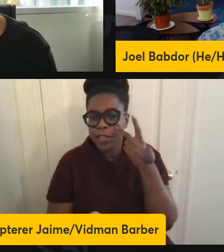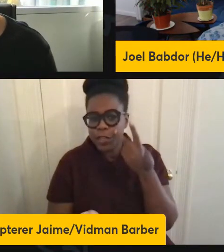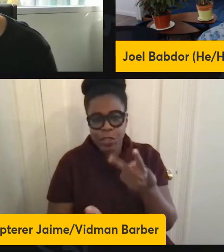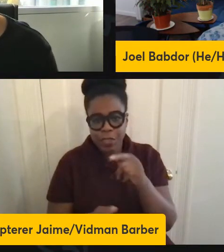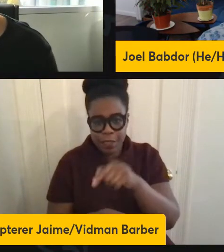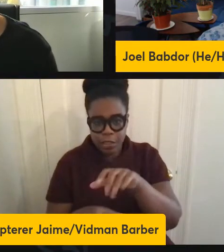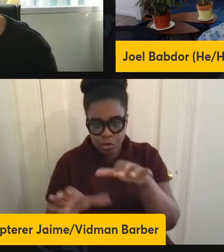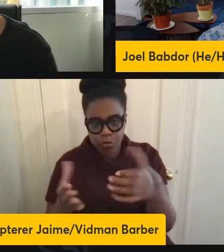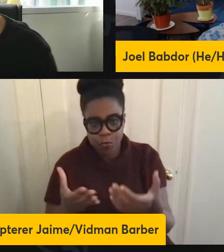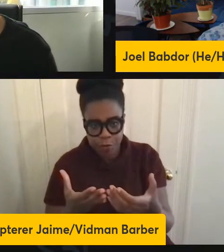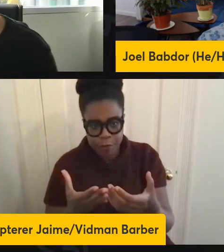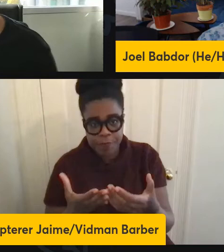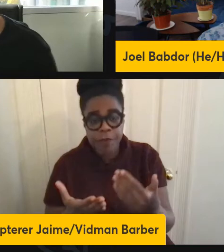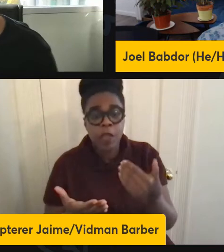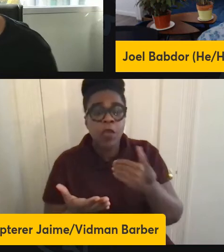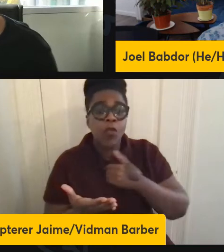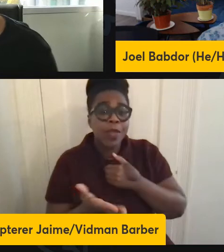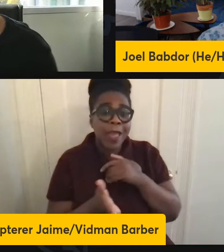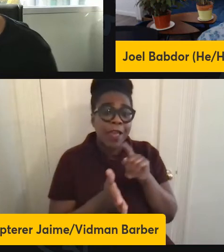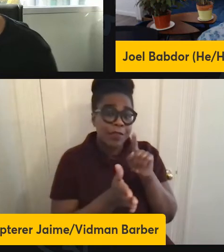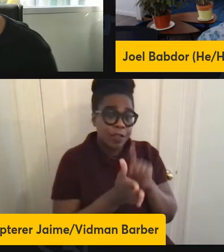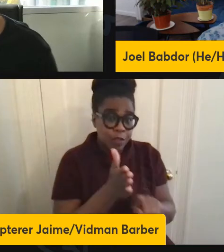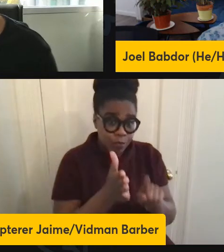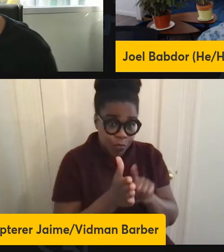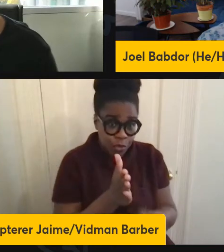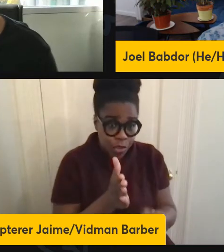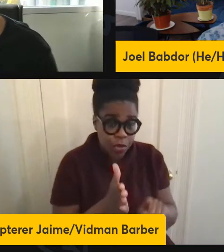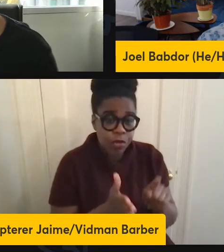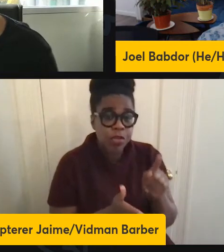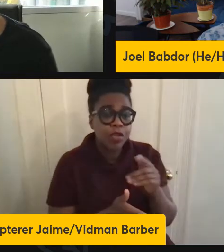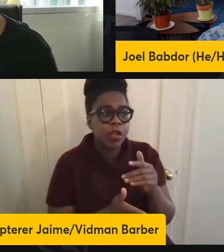We do have some studies that are coming up to better understand the